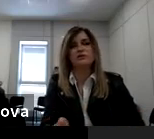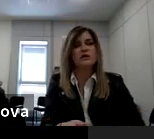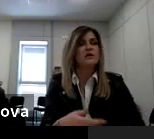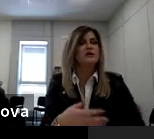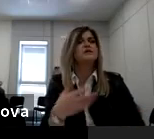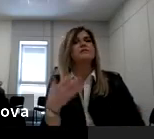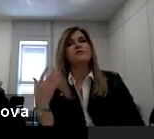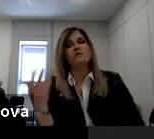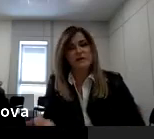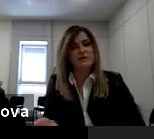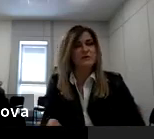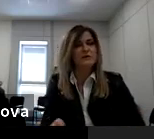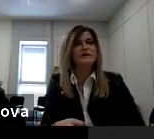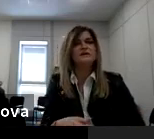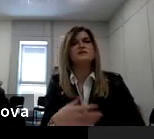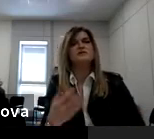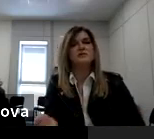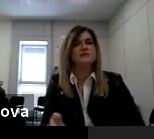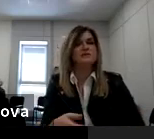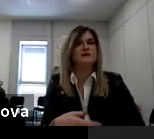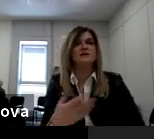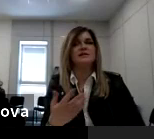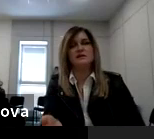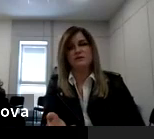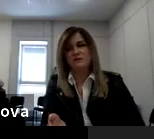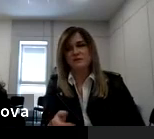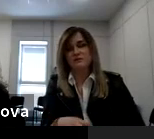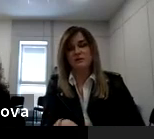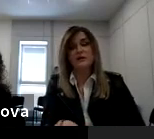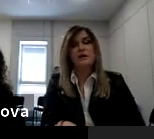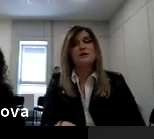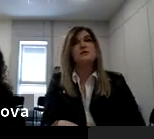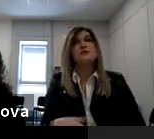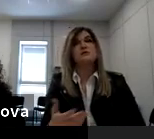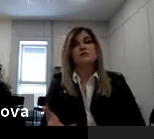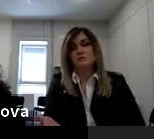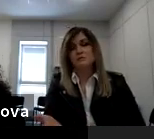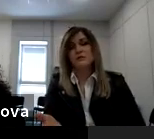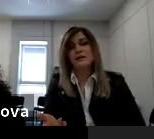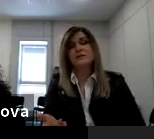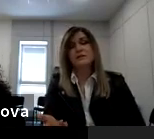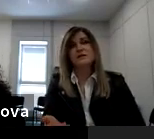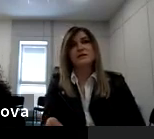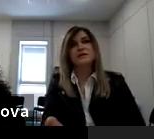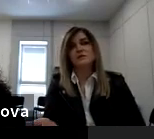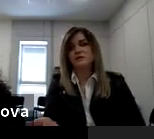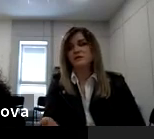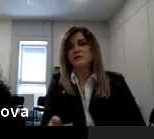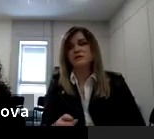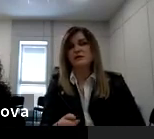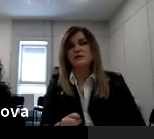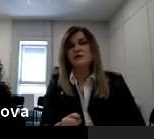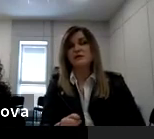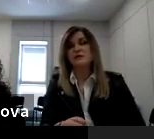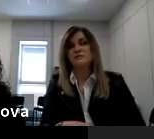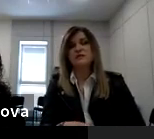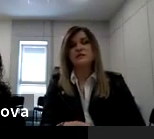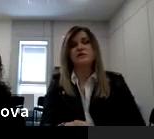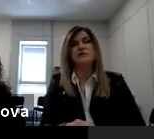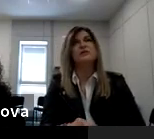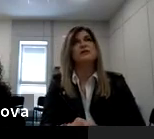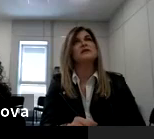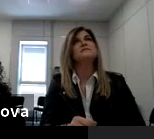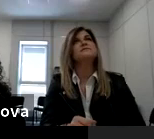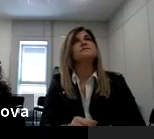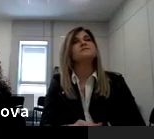additional, removing or lighting from the facade, etc., etc. So adding accessories is an easy